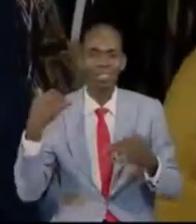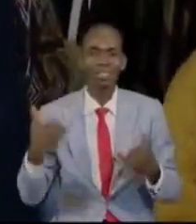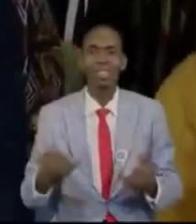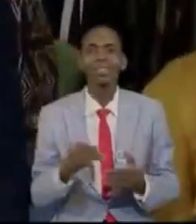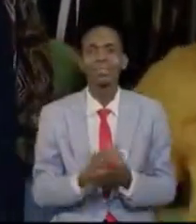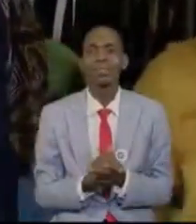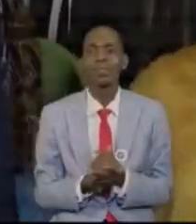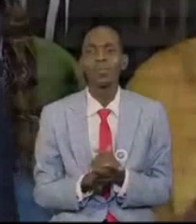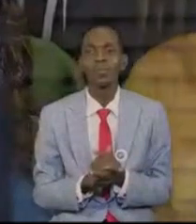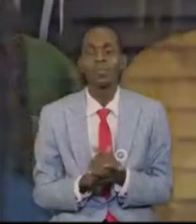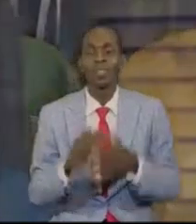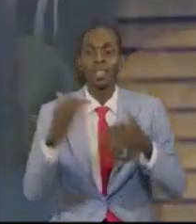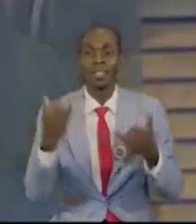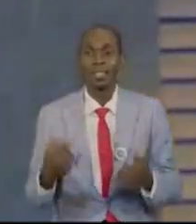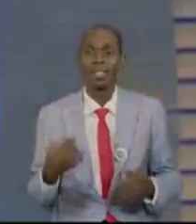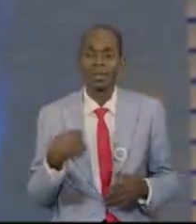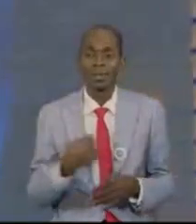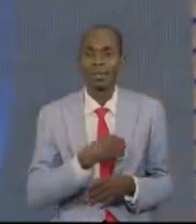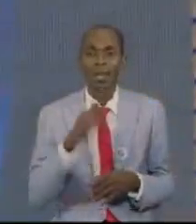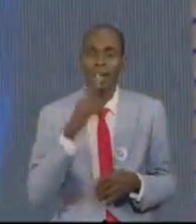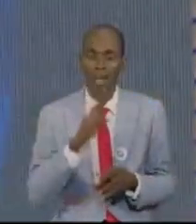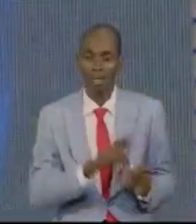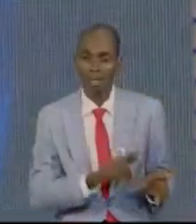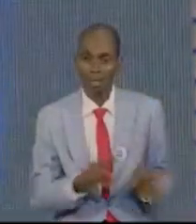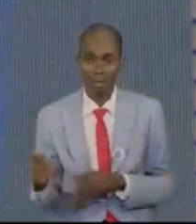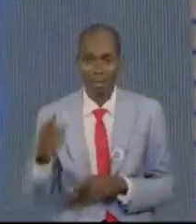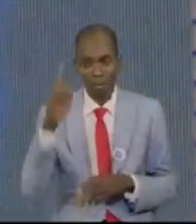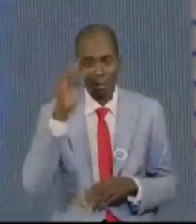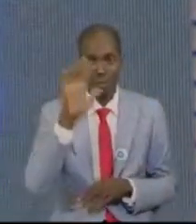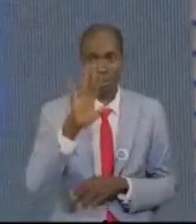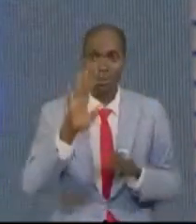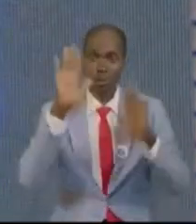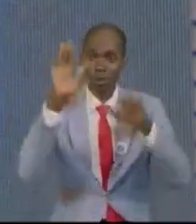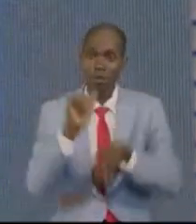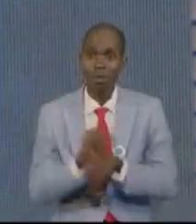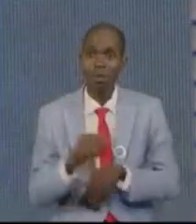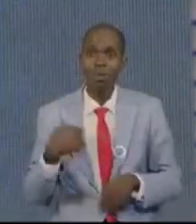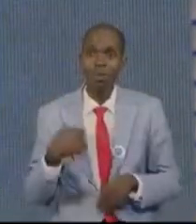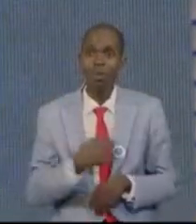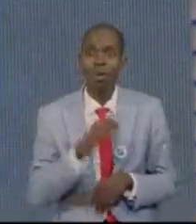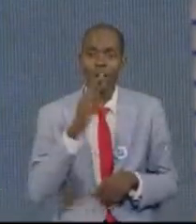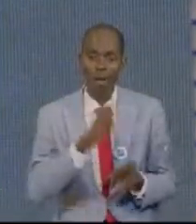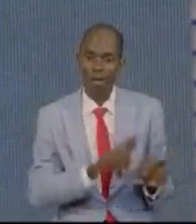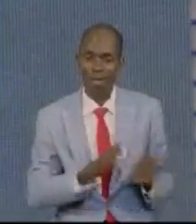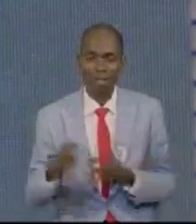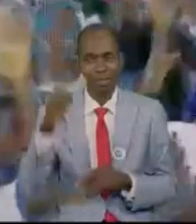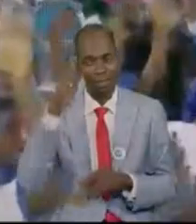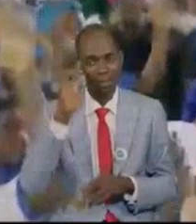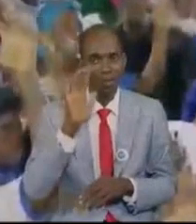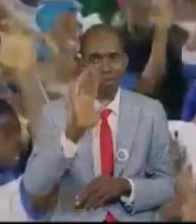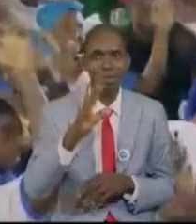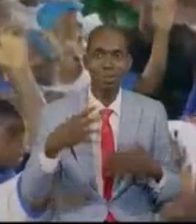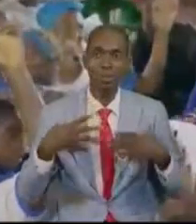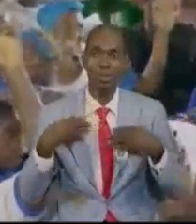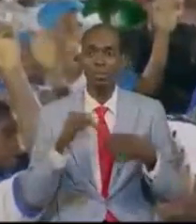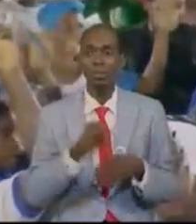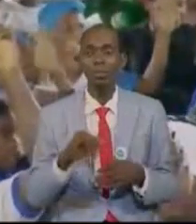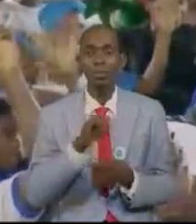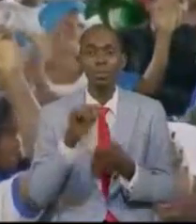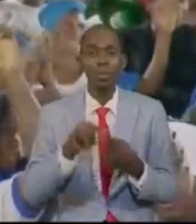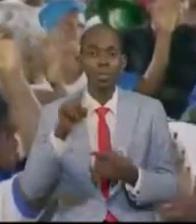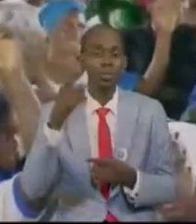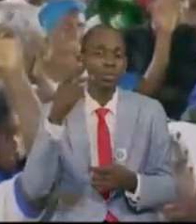Now we're ready for your miracle. We're ready for your healing. When you hear that